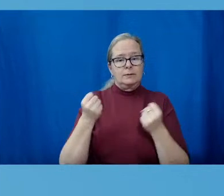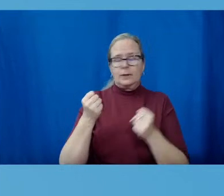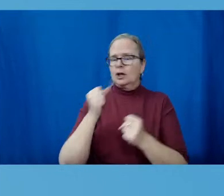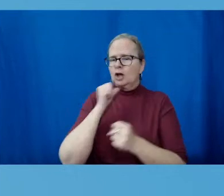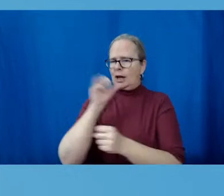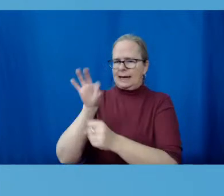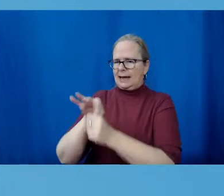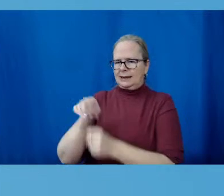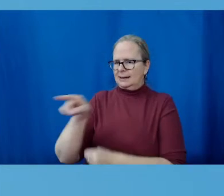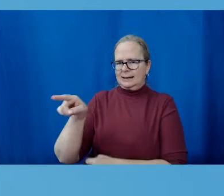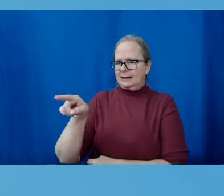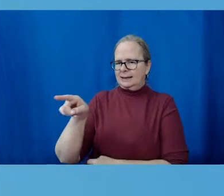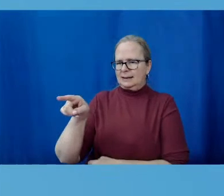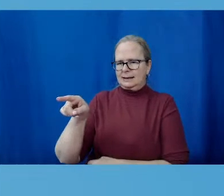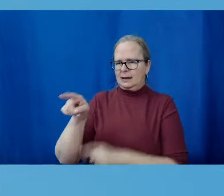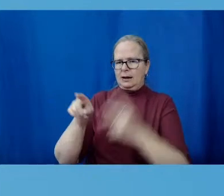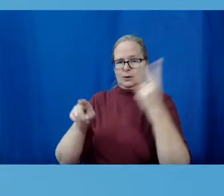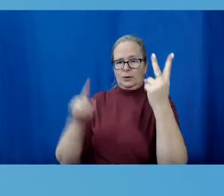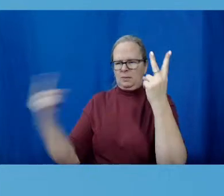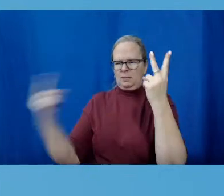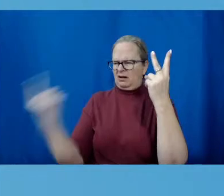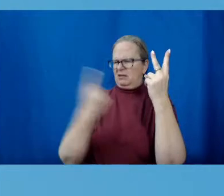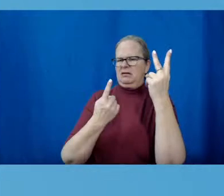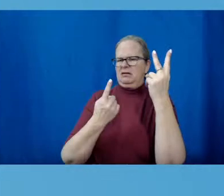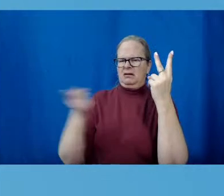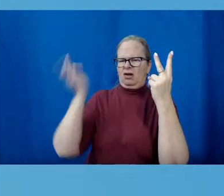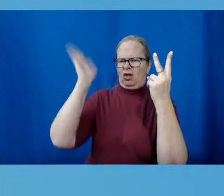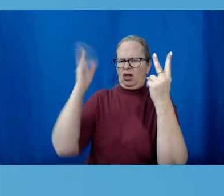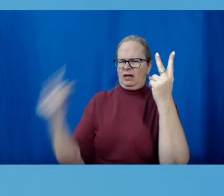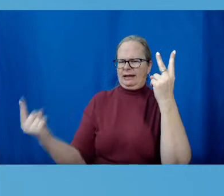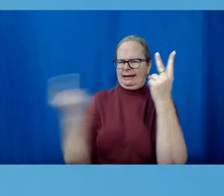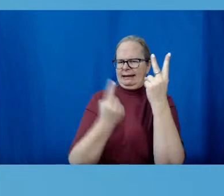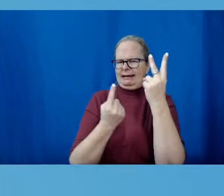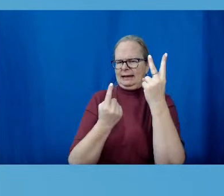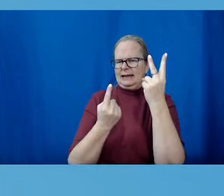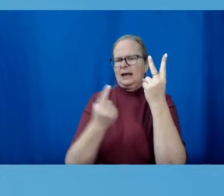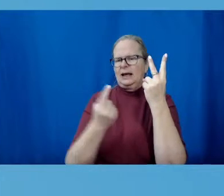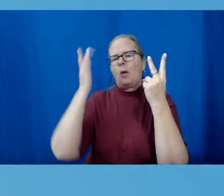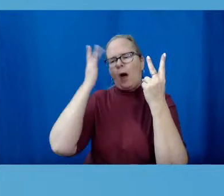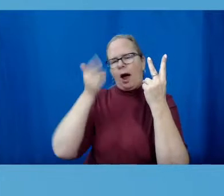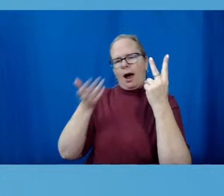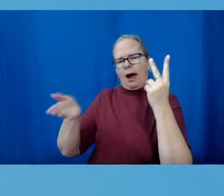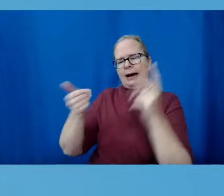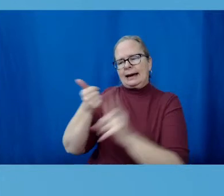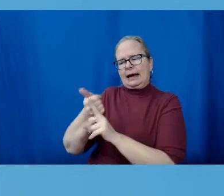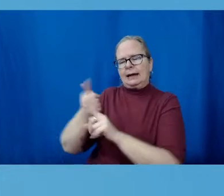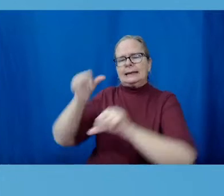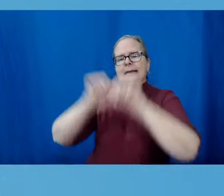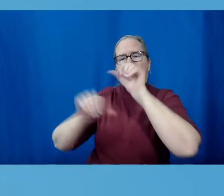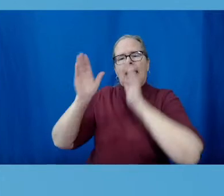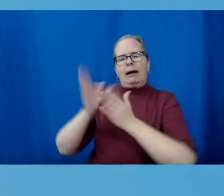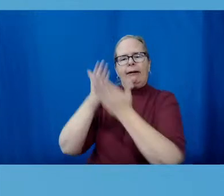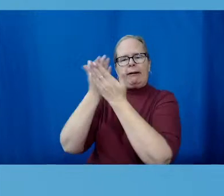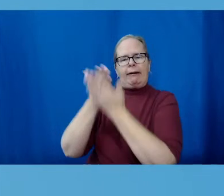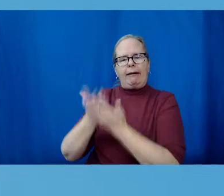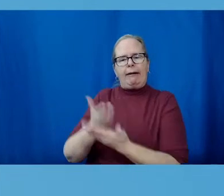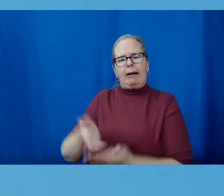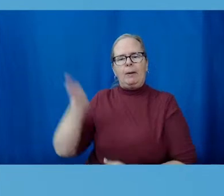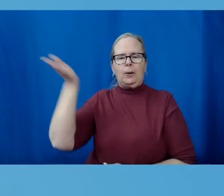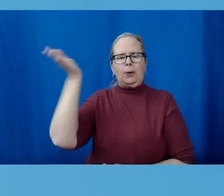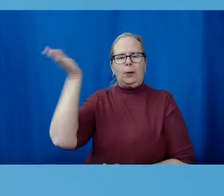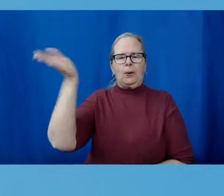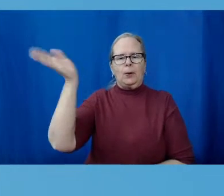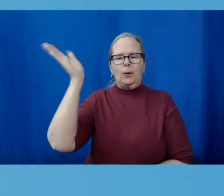be the first civil servant to show up at press briefings on this matter. And she has done a fairly good job at deflecting